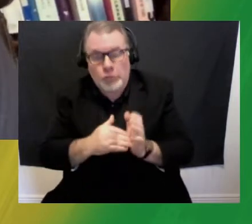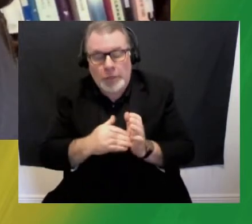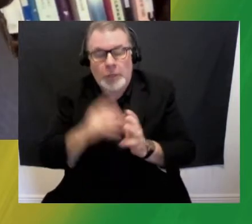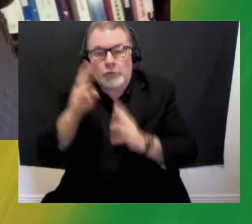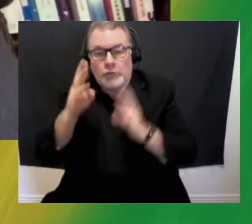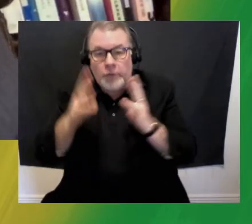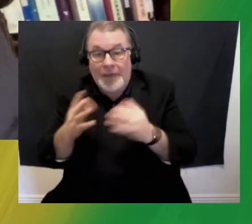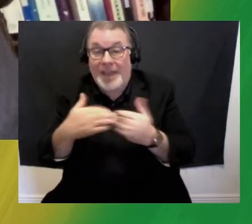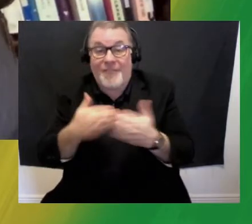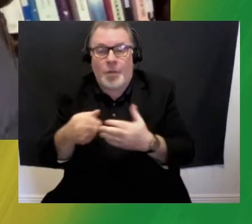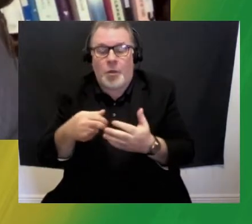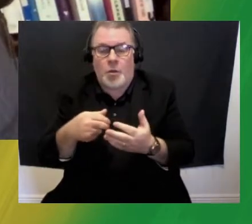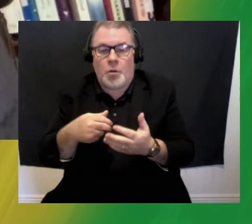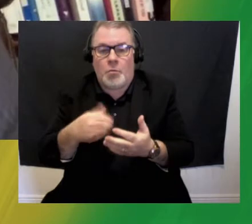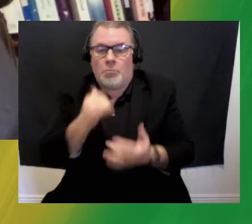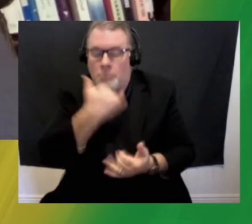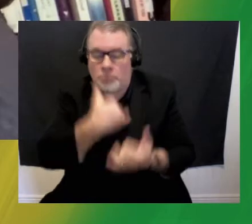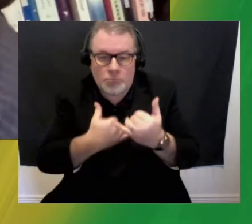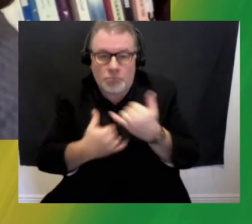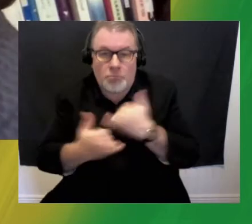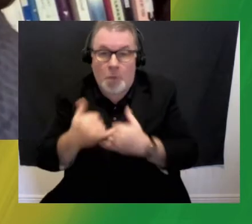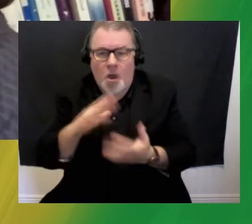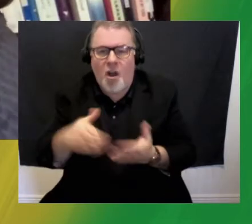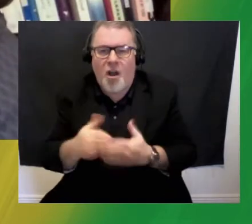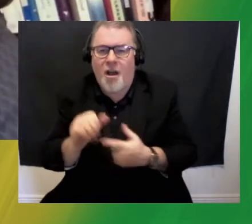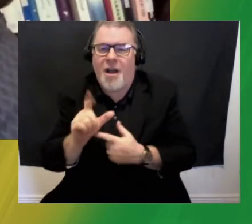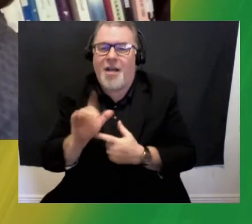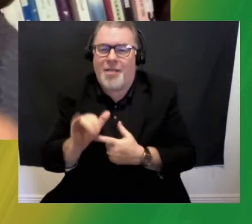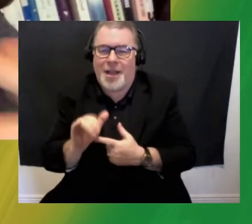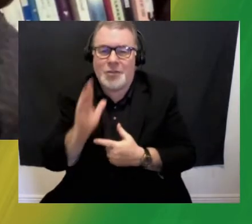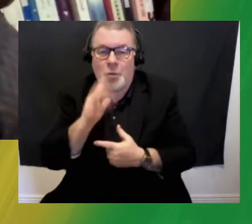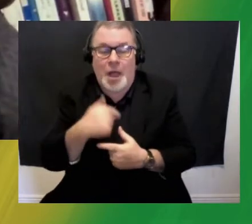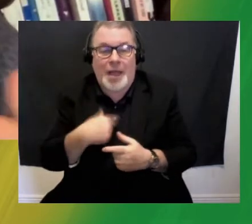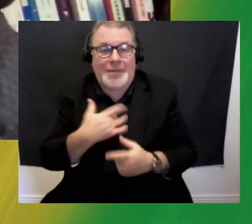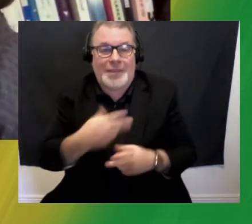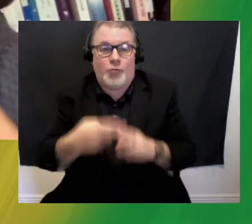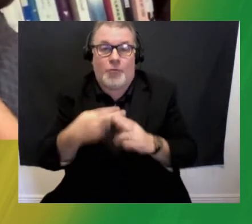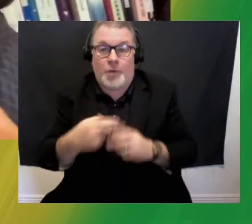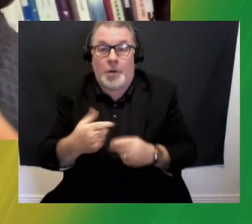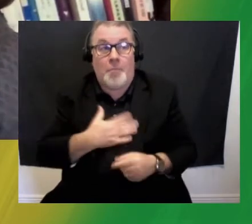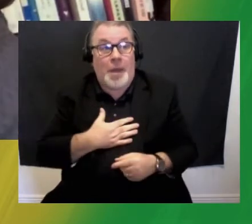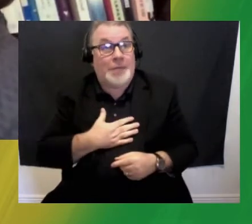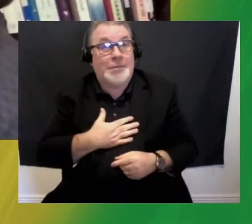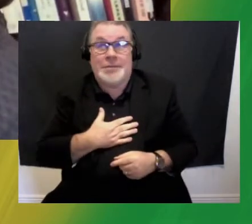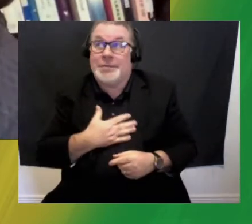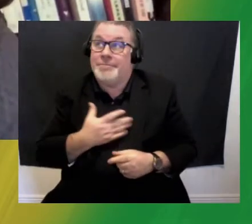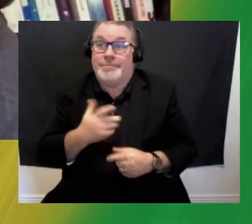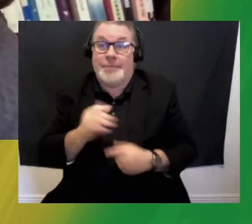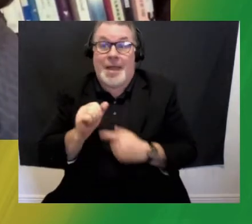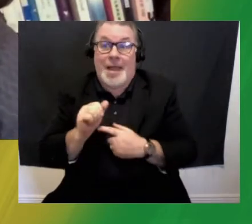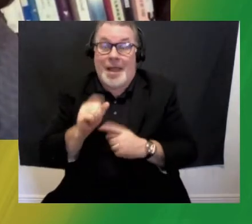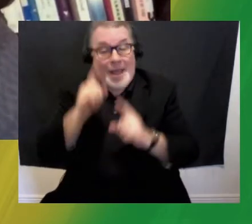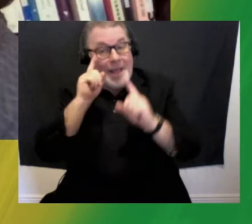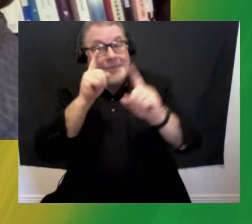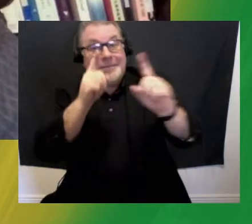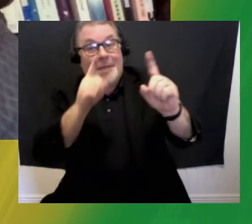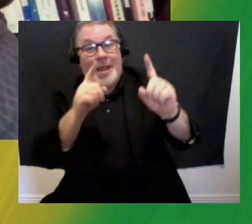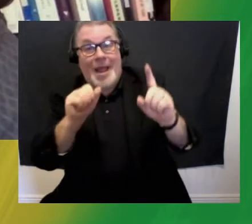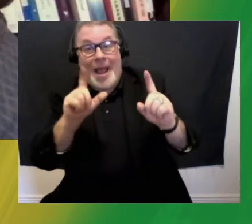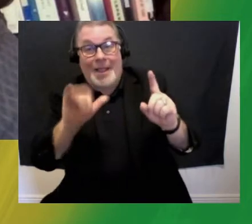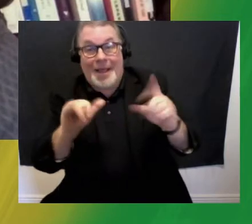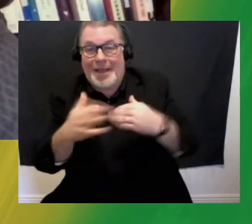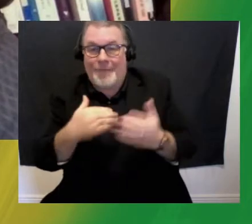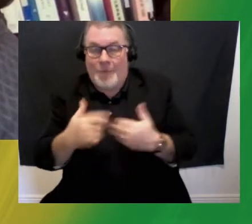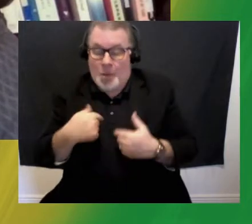make mistakes, which all allies will. I tend to refer to myself as an aspiring ally because I realize that even though I've been doing this